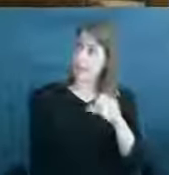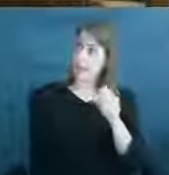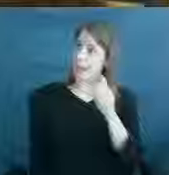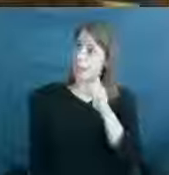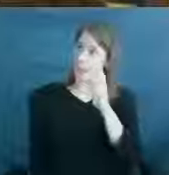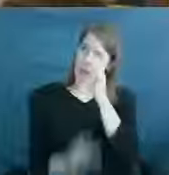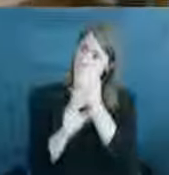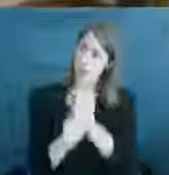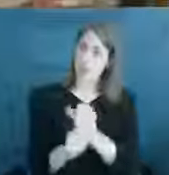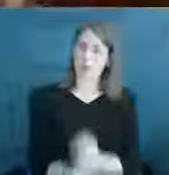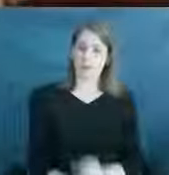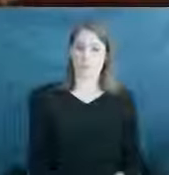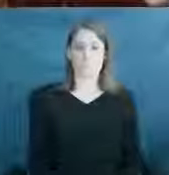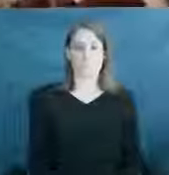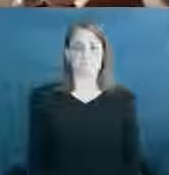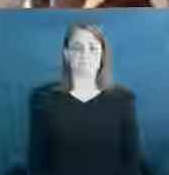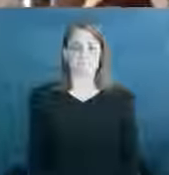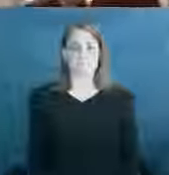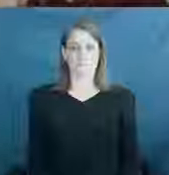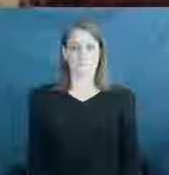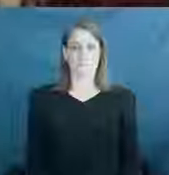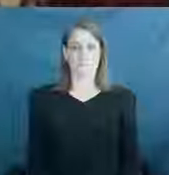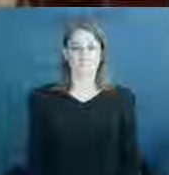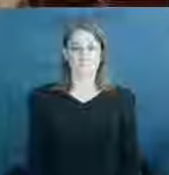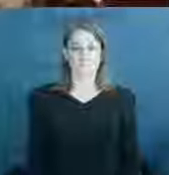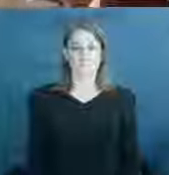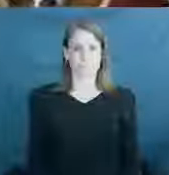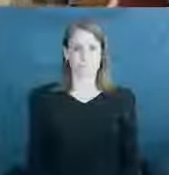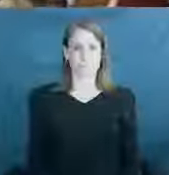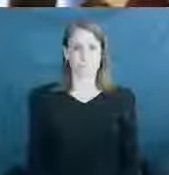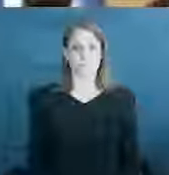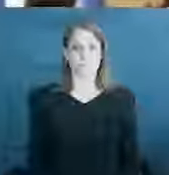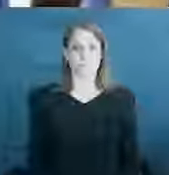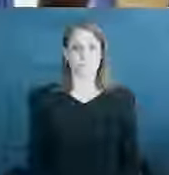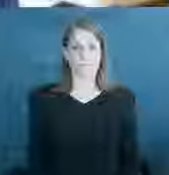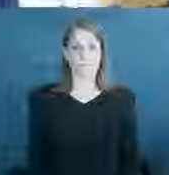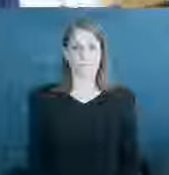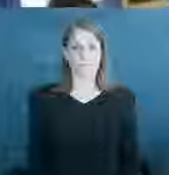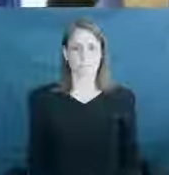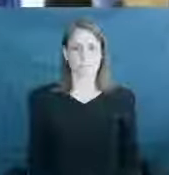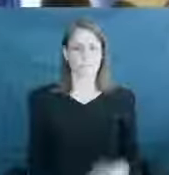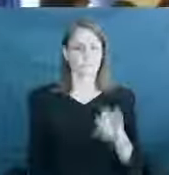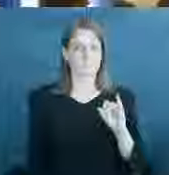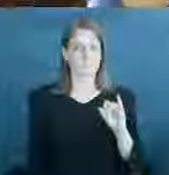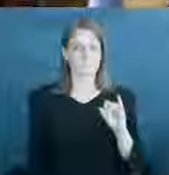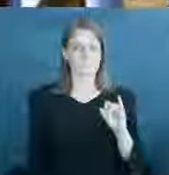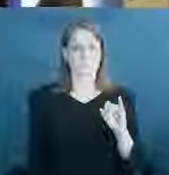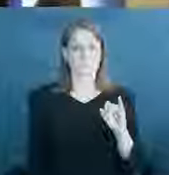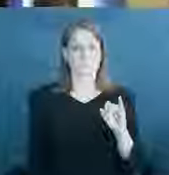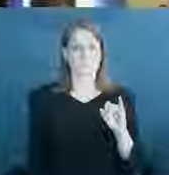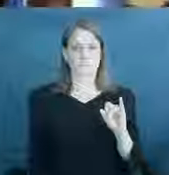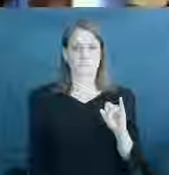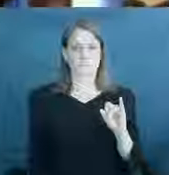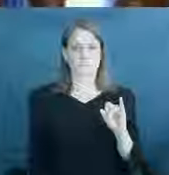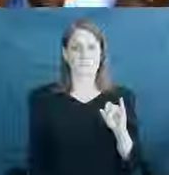popular. Why? But if it was like a bright More colour. appealing. Yeah, because bright colours yeah, on it. it would be appealing. Keep talking. Keep designing.